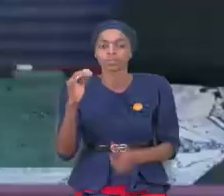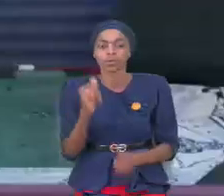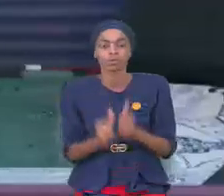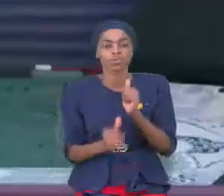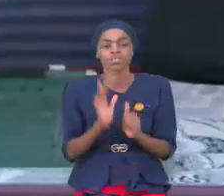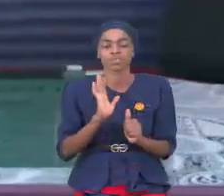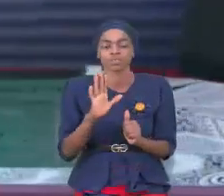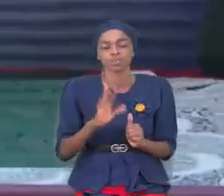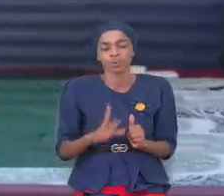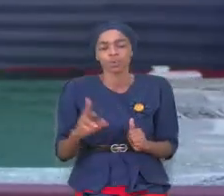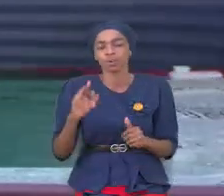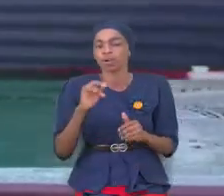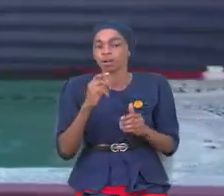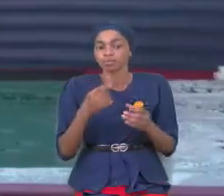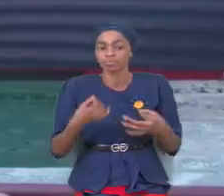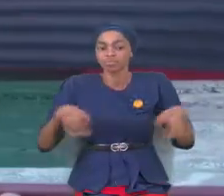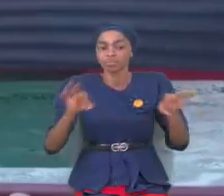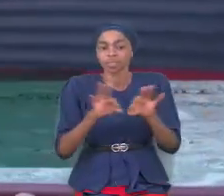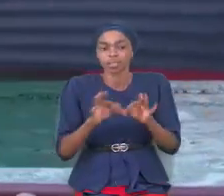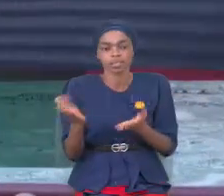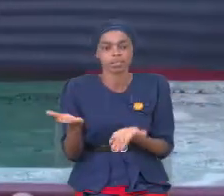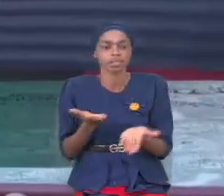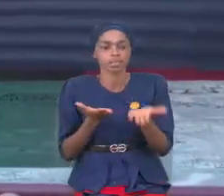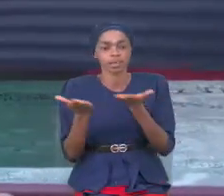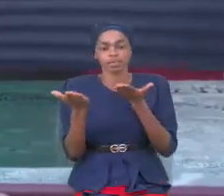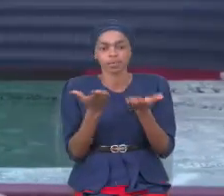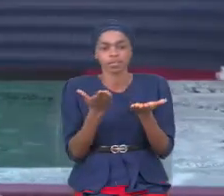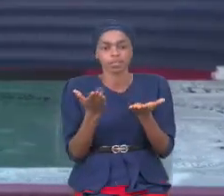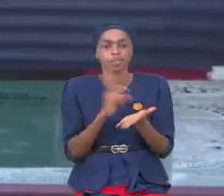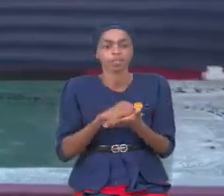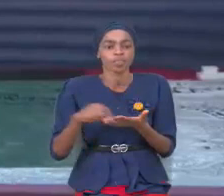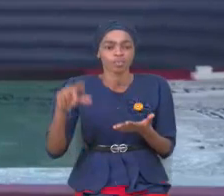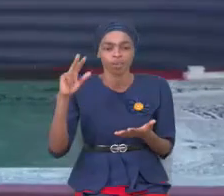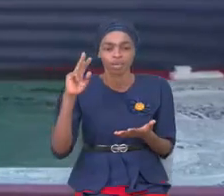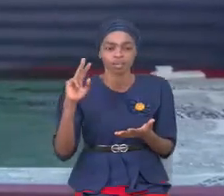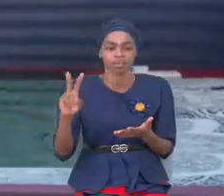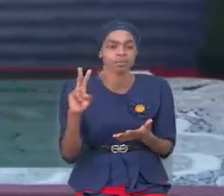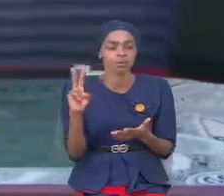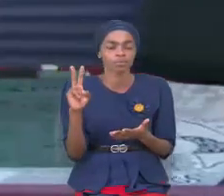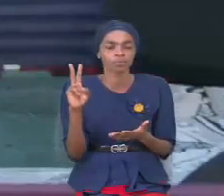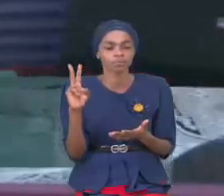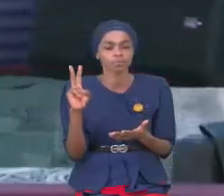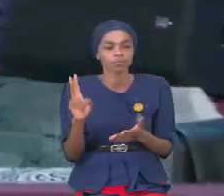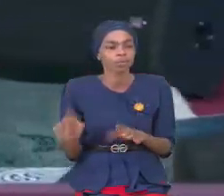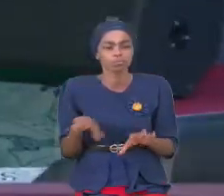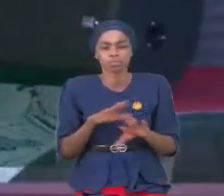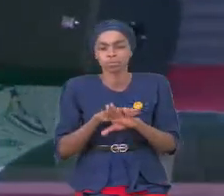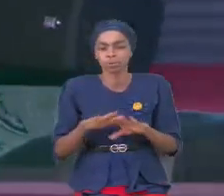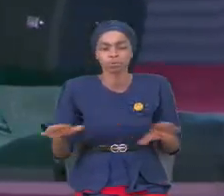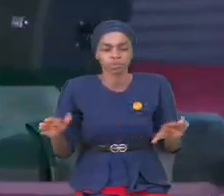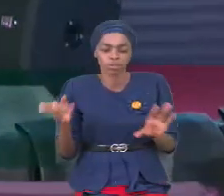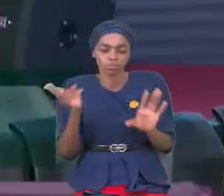then he tells us in verse 2, it says in verse 2, "And be not conformed to this world, but be